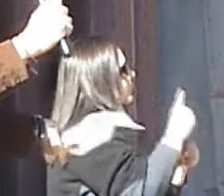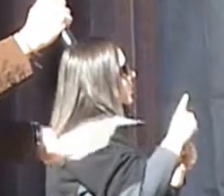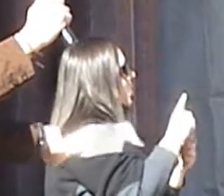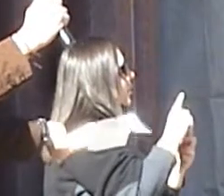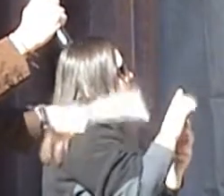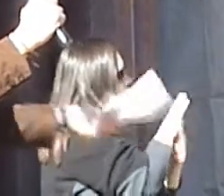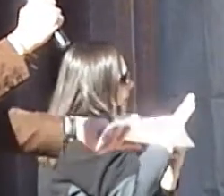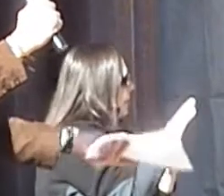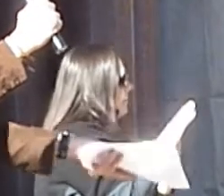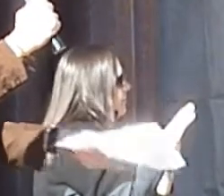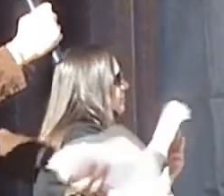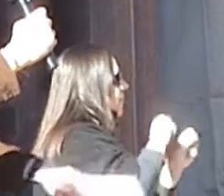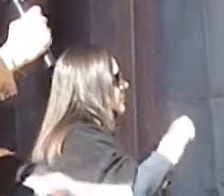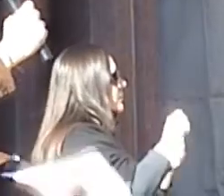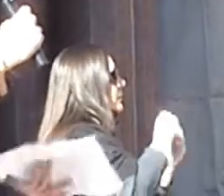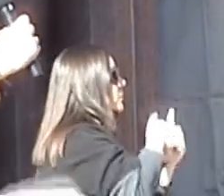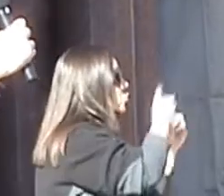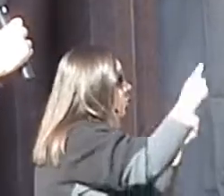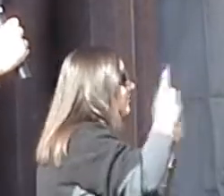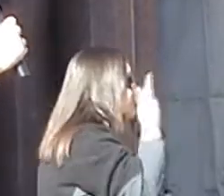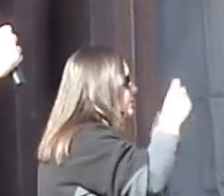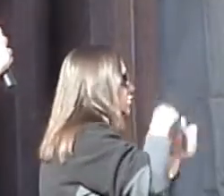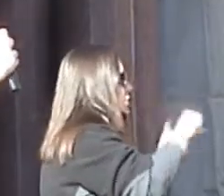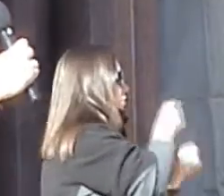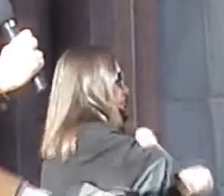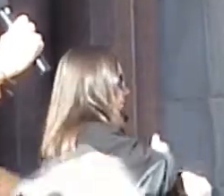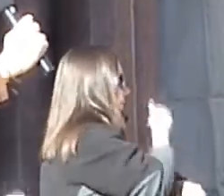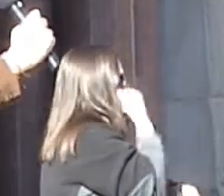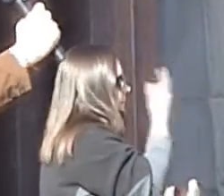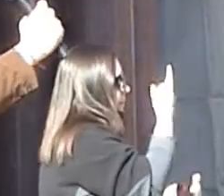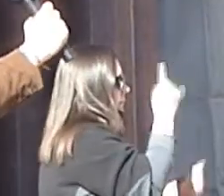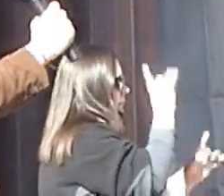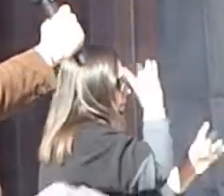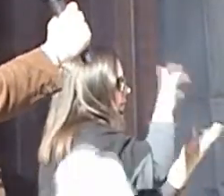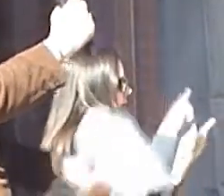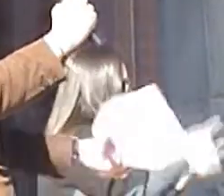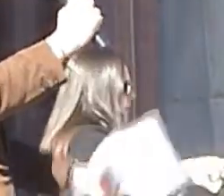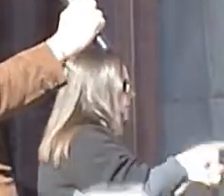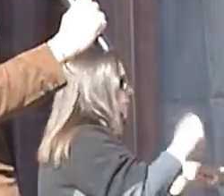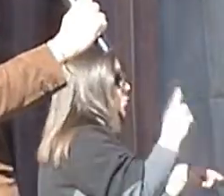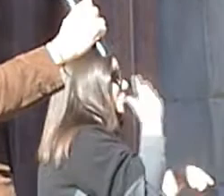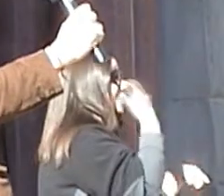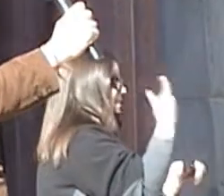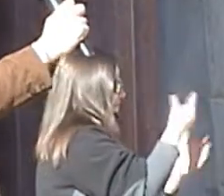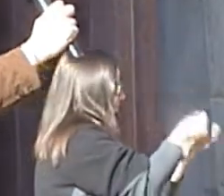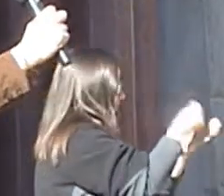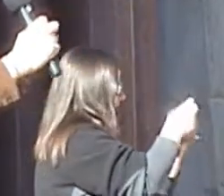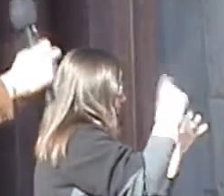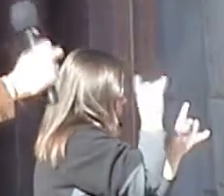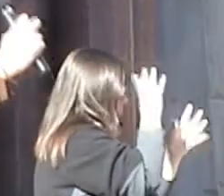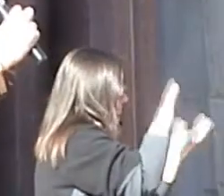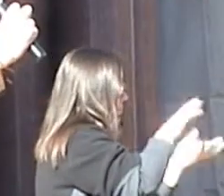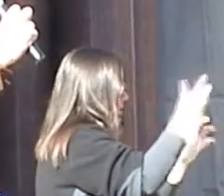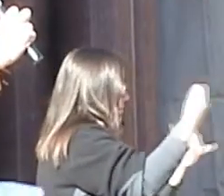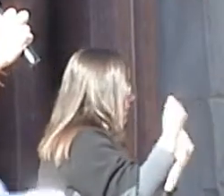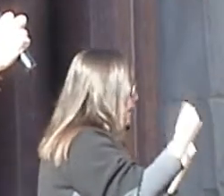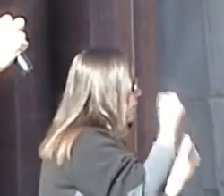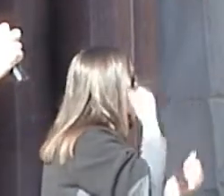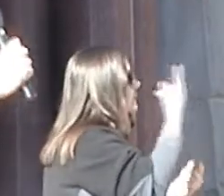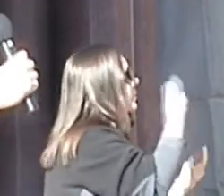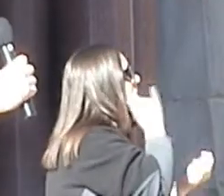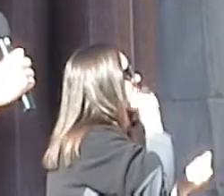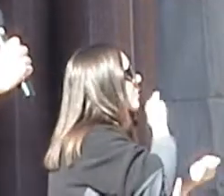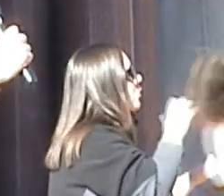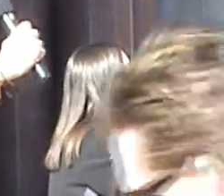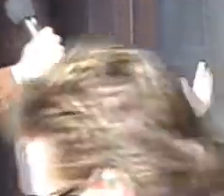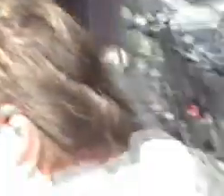possibly being able to visit each other in the hospital should something bad happen, or because we're in such a financial crisis right now, if something goes wrong,